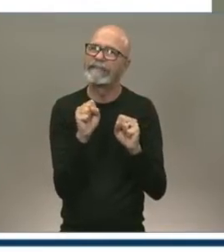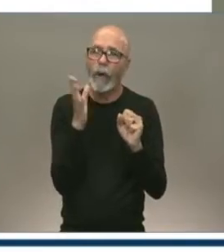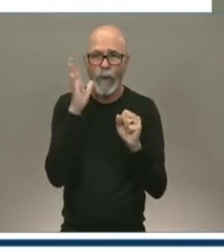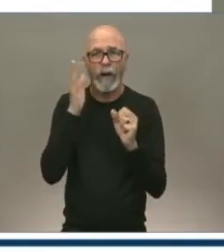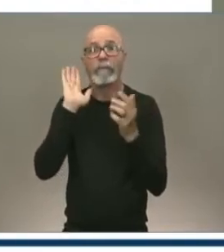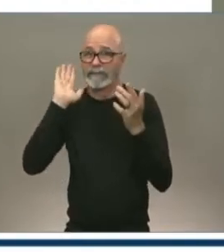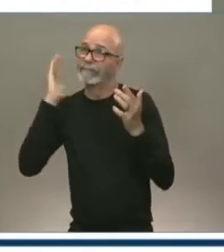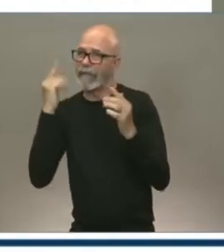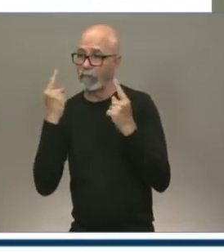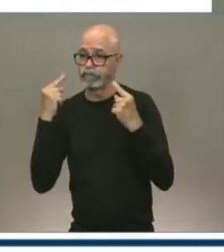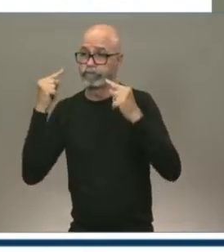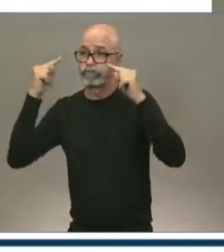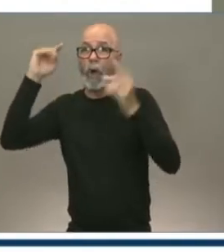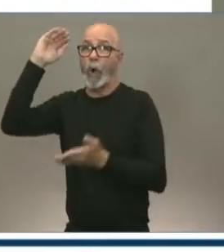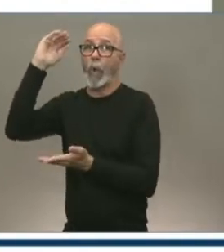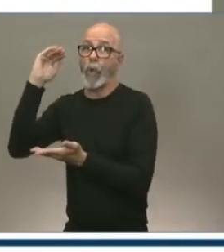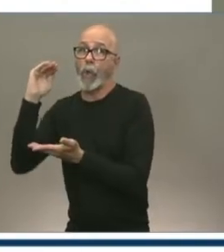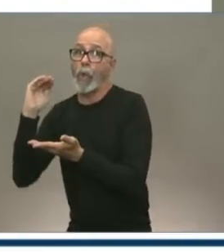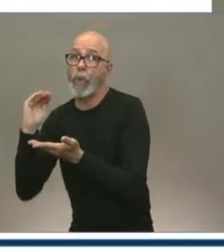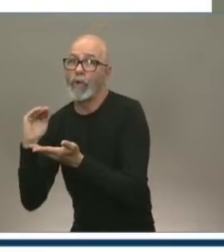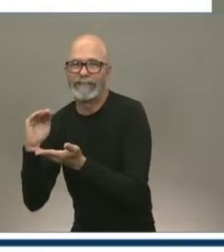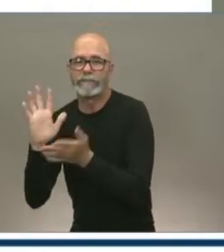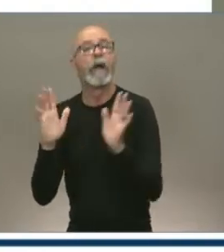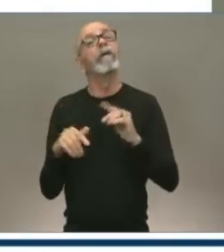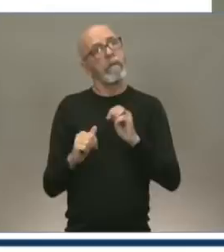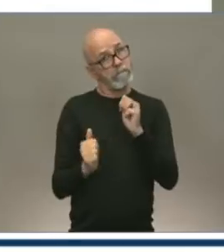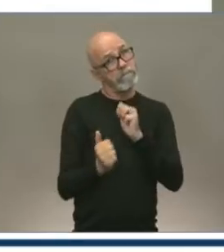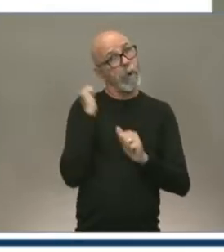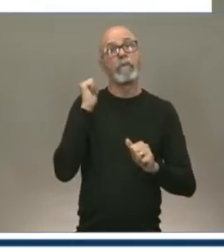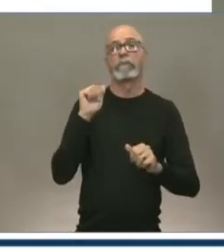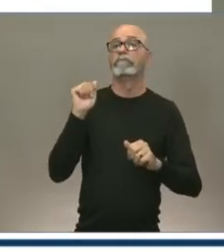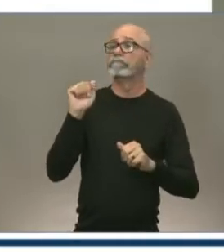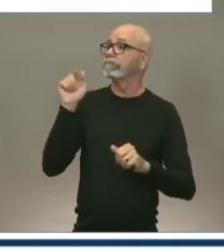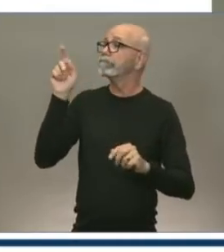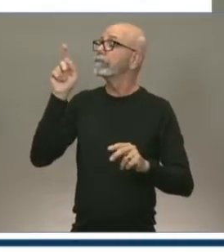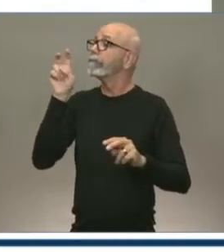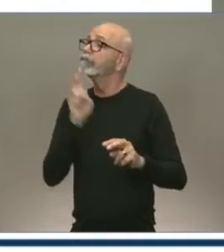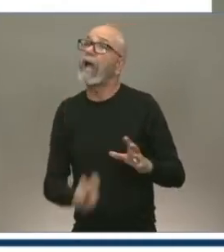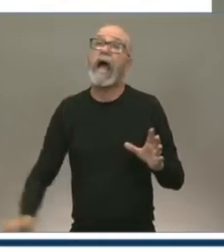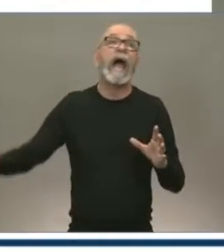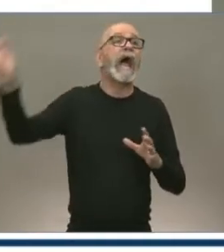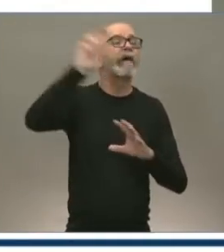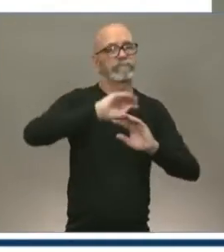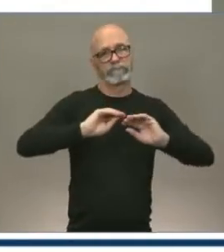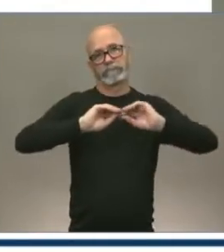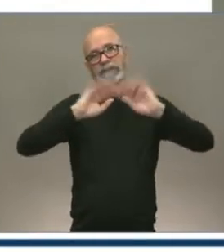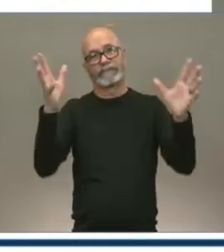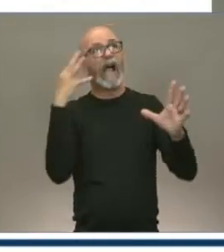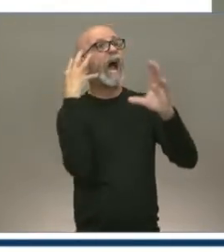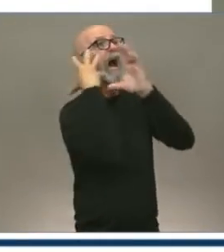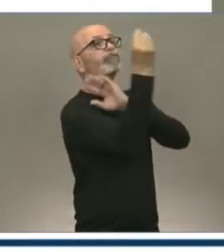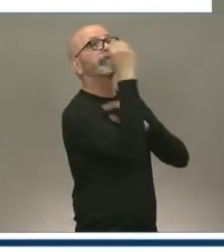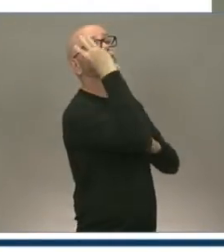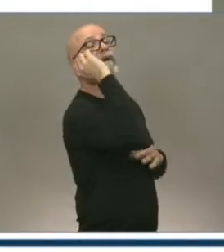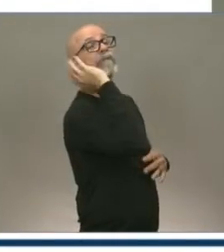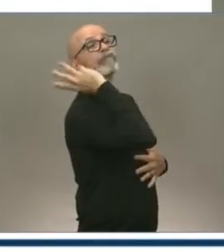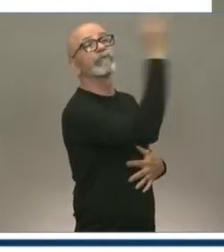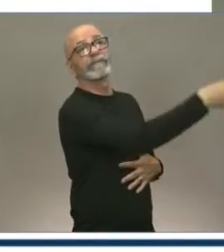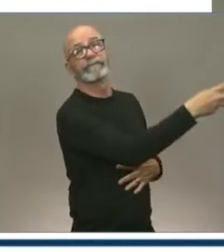our cases are related to travel outside Atlantic Canada, or they are close contacts of those travel-related